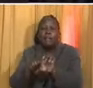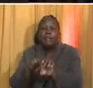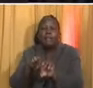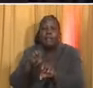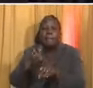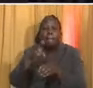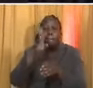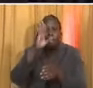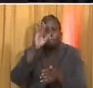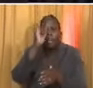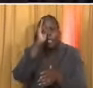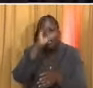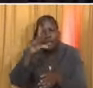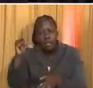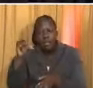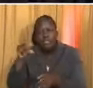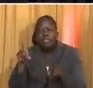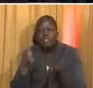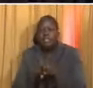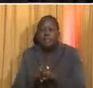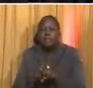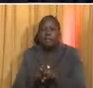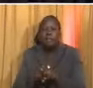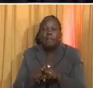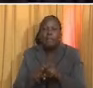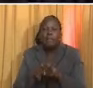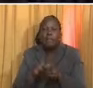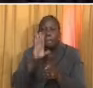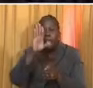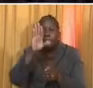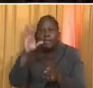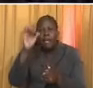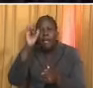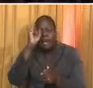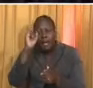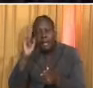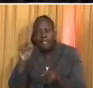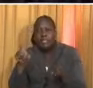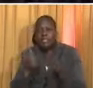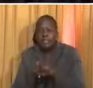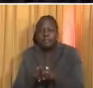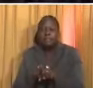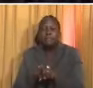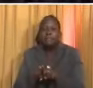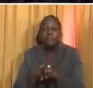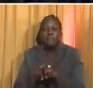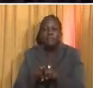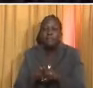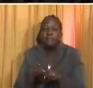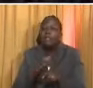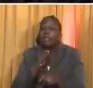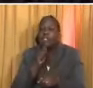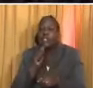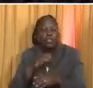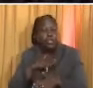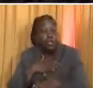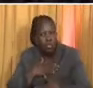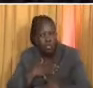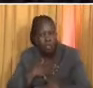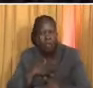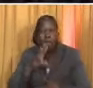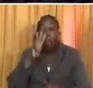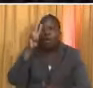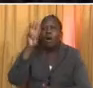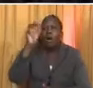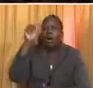curiously signed by Building Bridges Initiative as the promoters, and not Honorable Waweru or